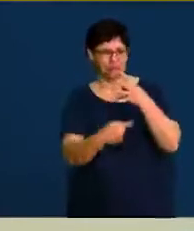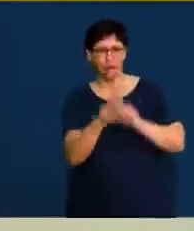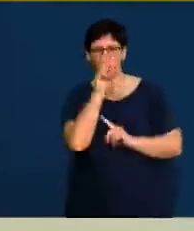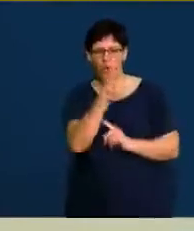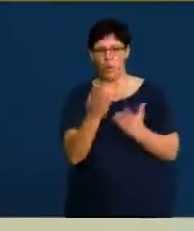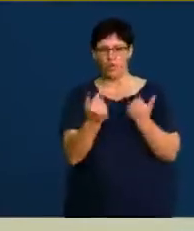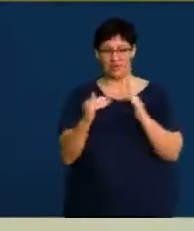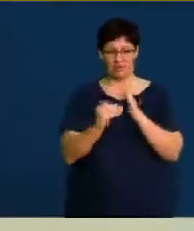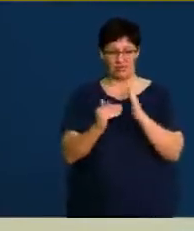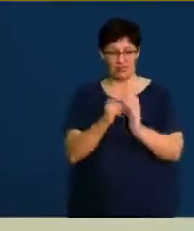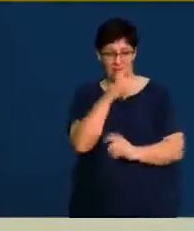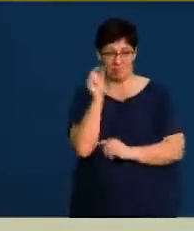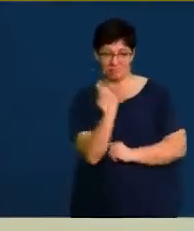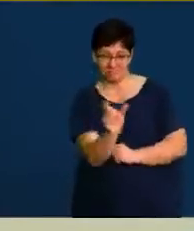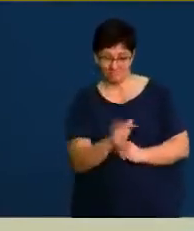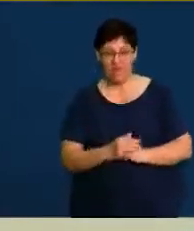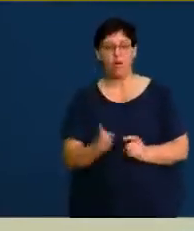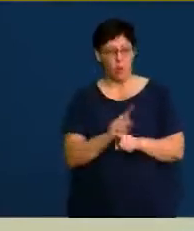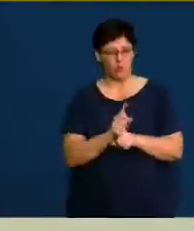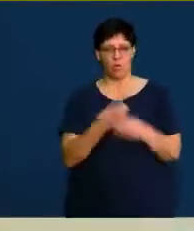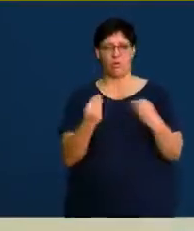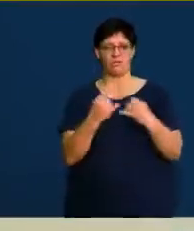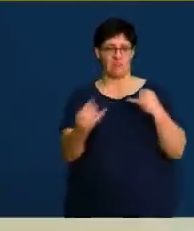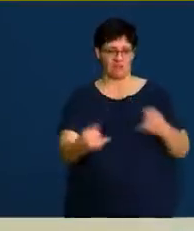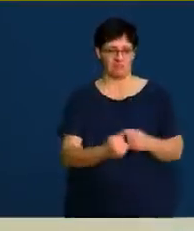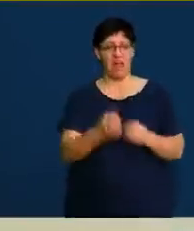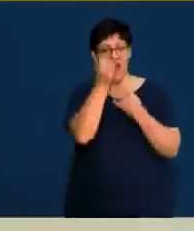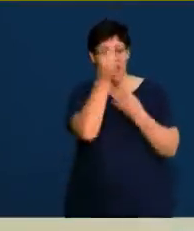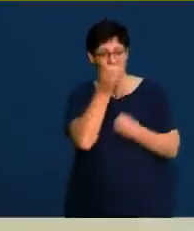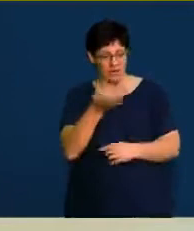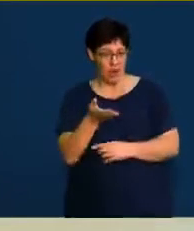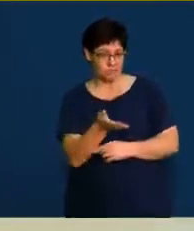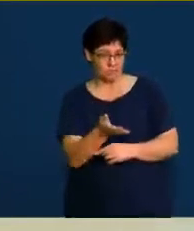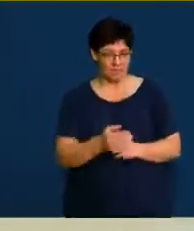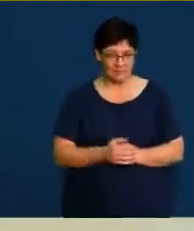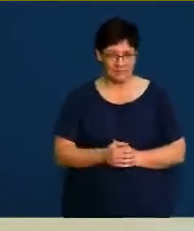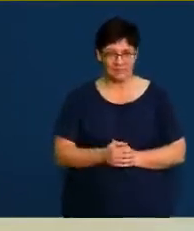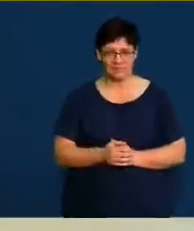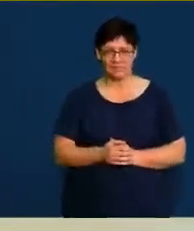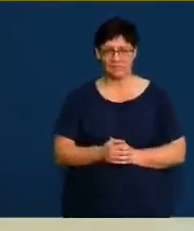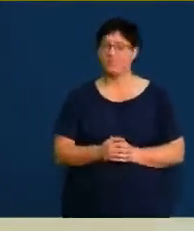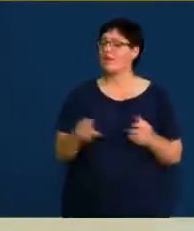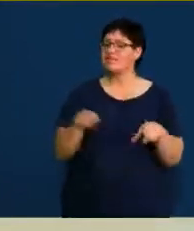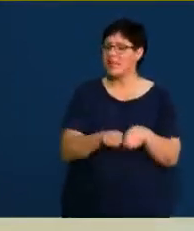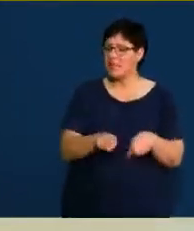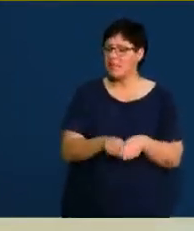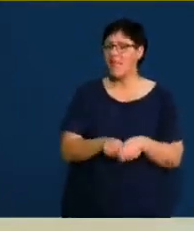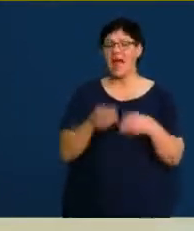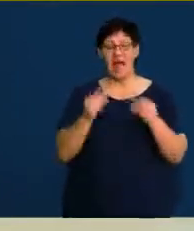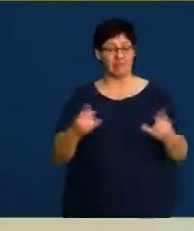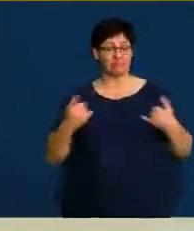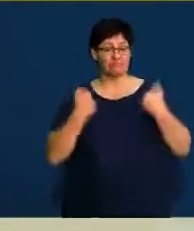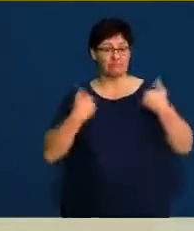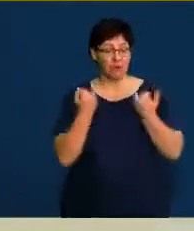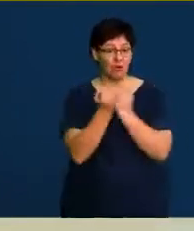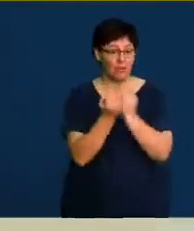Was a Matrix and also our WhatsApp line. All of the details are on the screen, guys. As always, we've got a fun competition